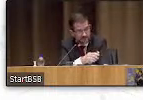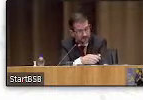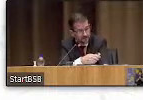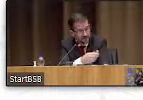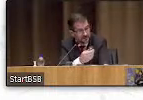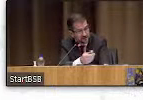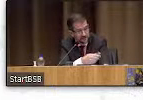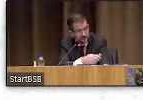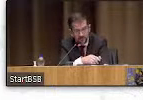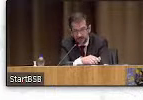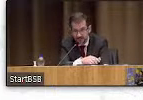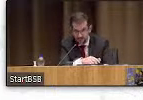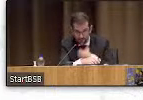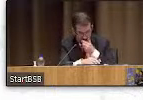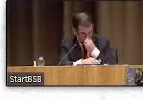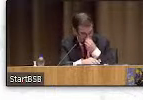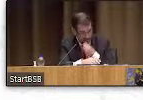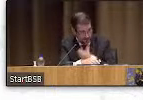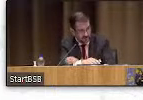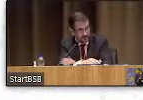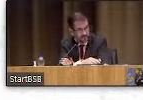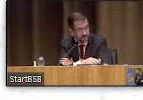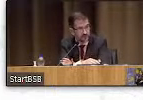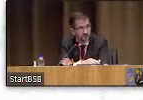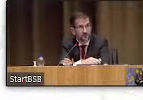doctor's office.